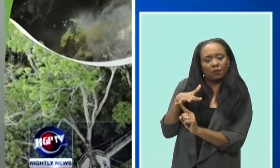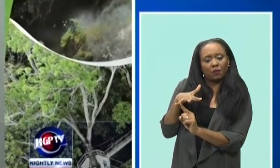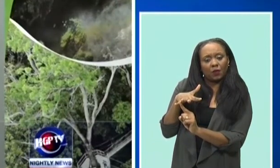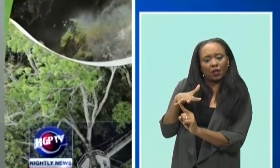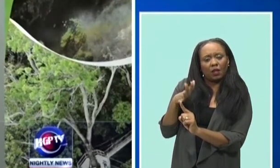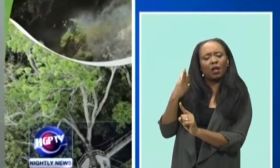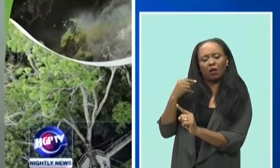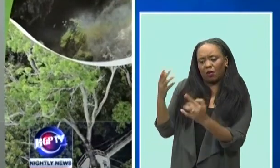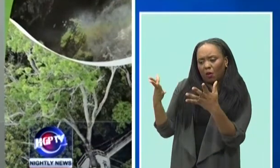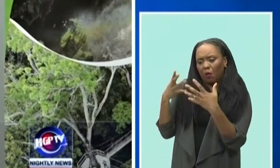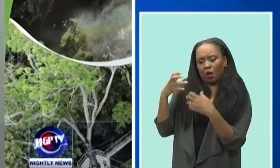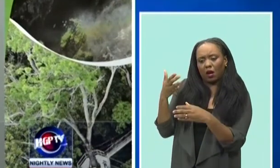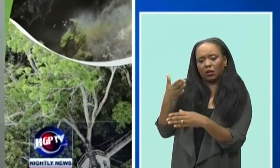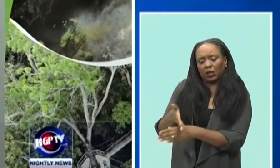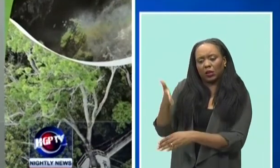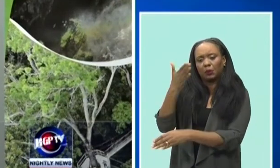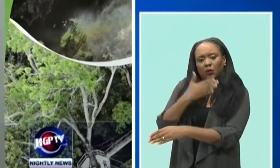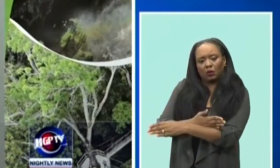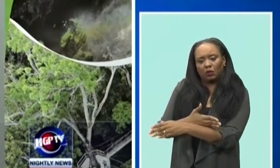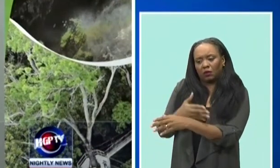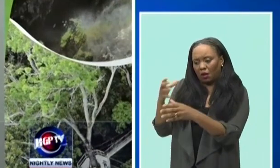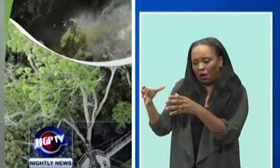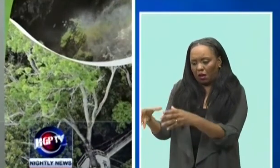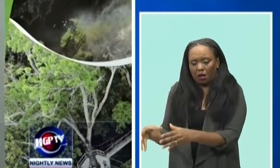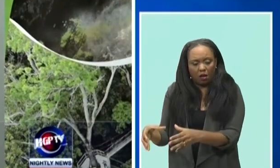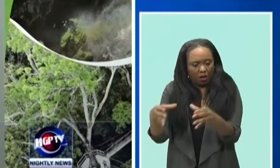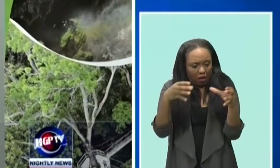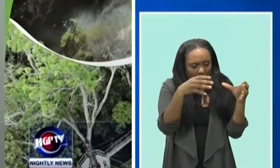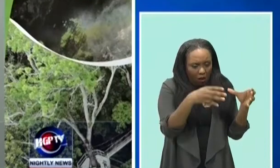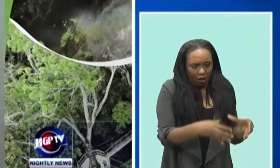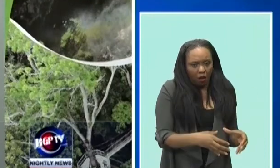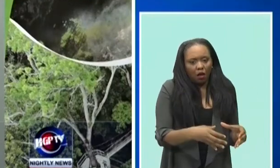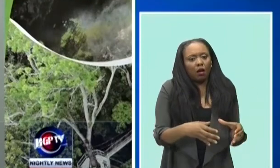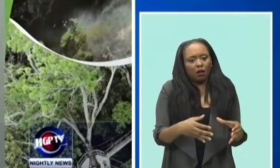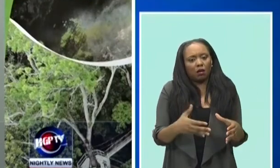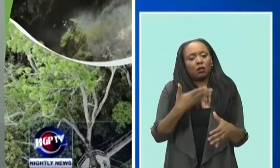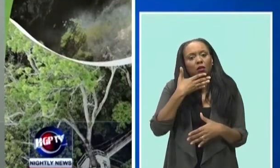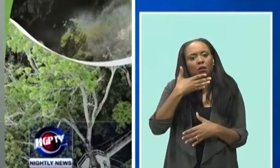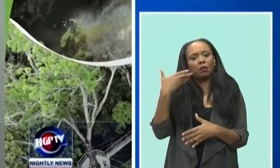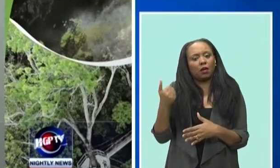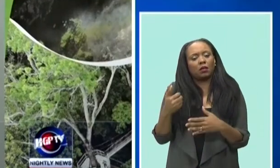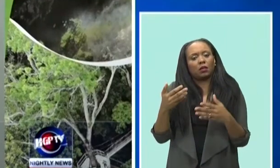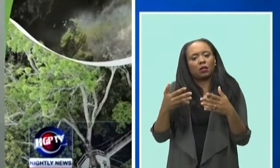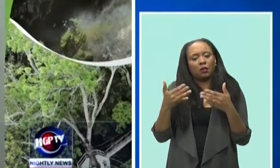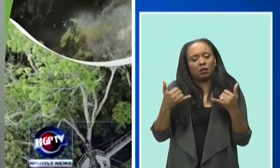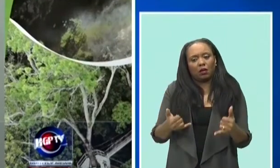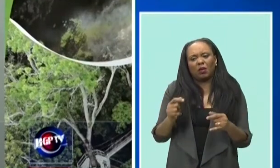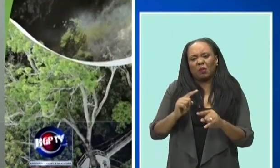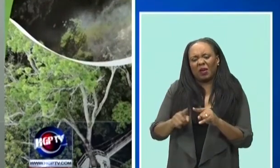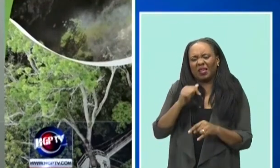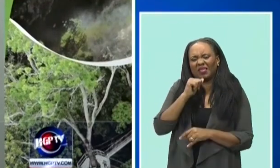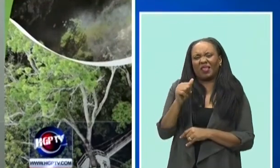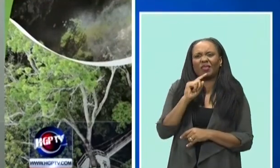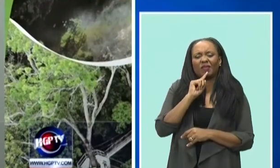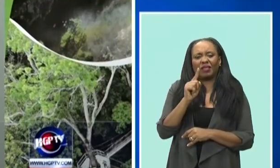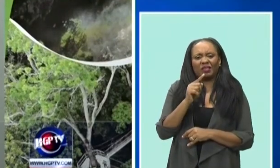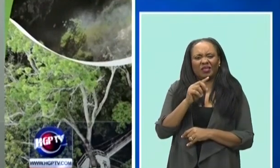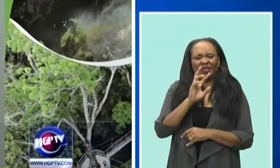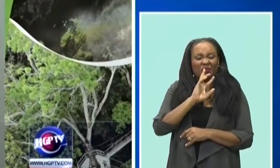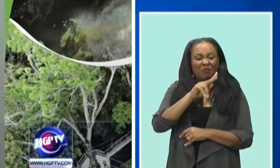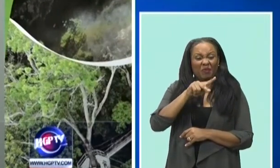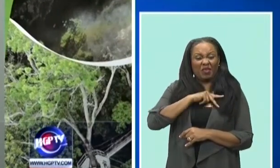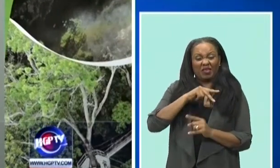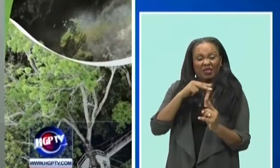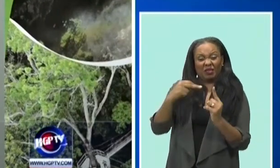be improved within the zoo, they are in a better place than they were previously. I personally think